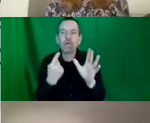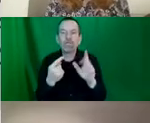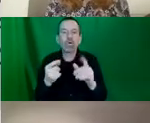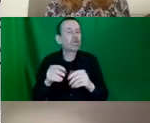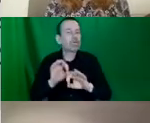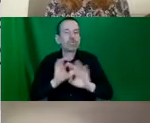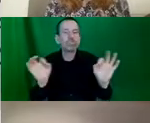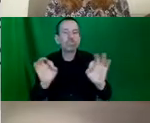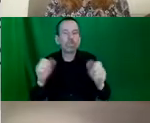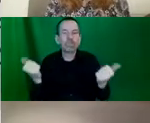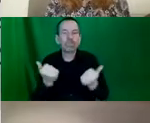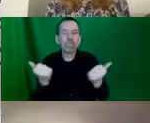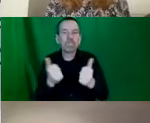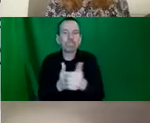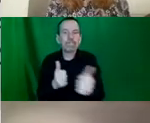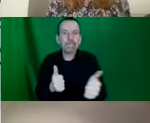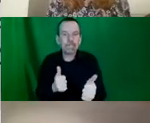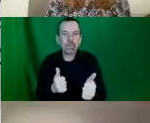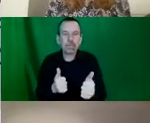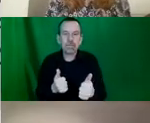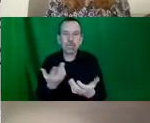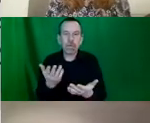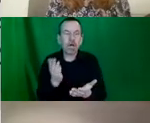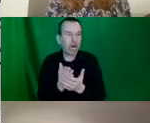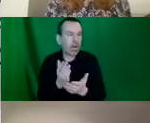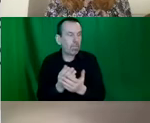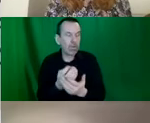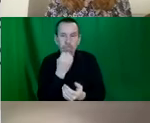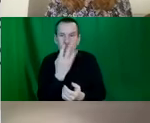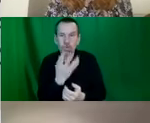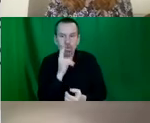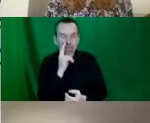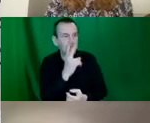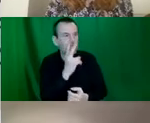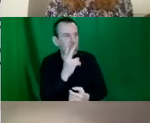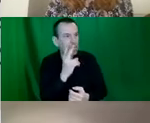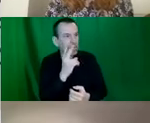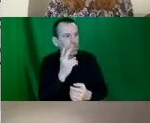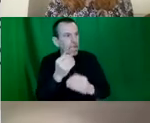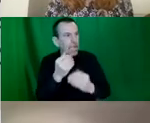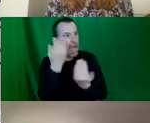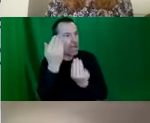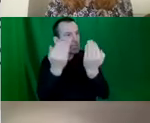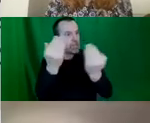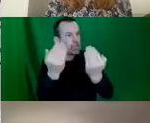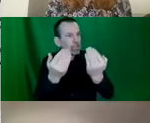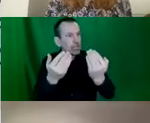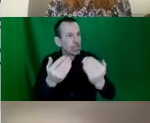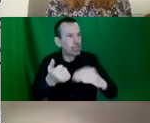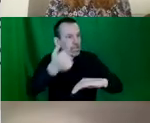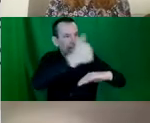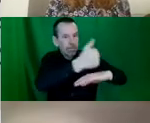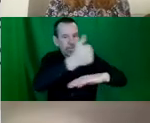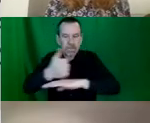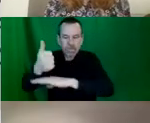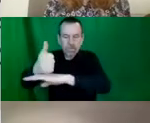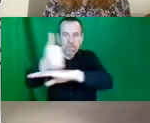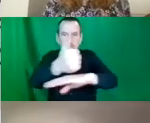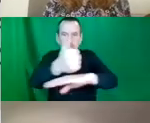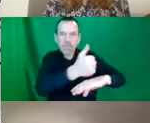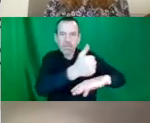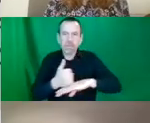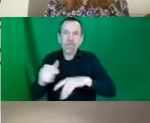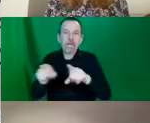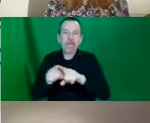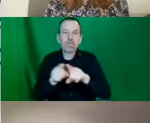was wonderful to see an exhibition take shape. Despite the delayed opening, we had updates on how the physical build was going, whilst also building an online